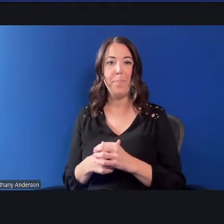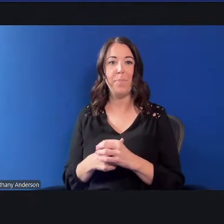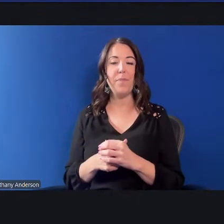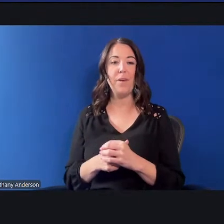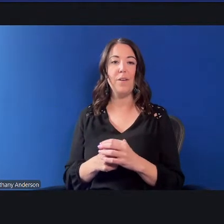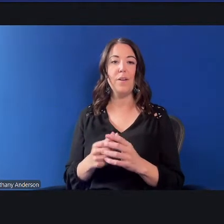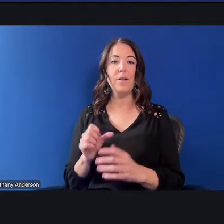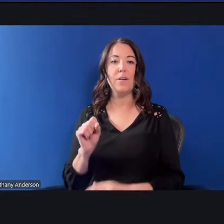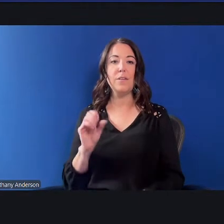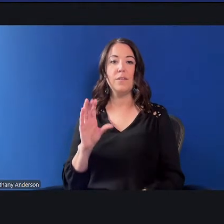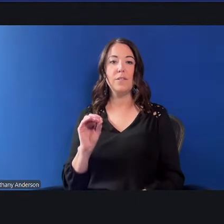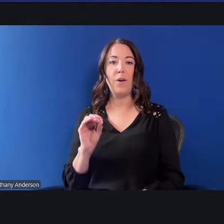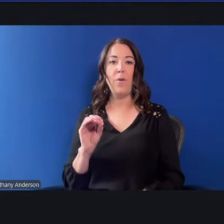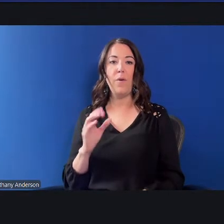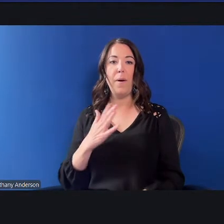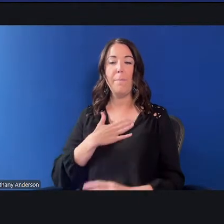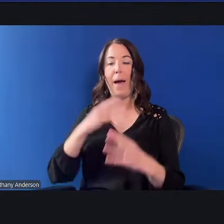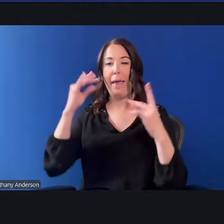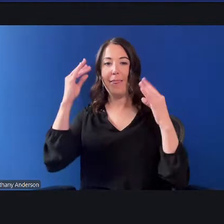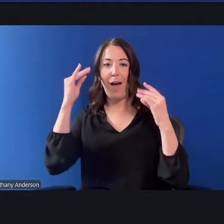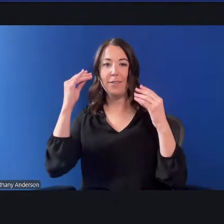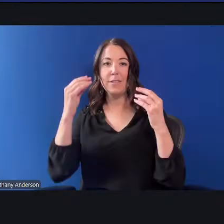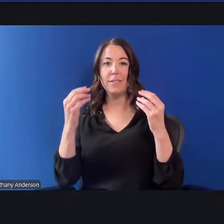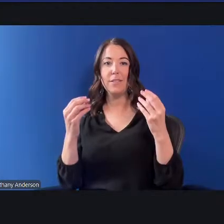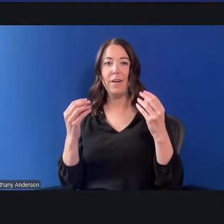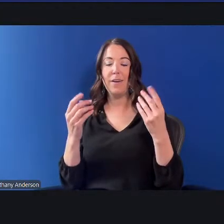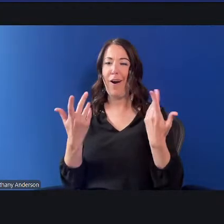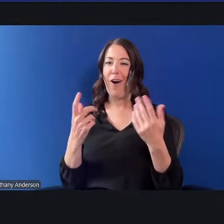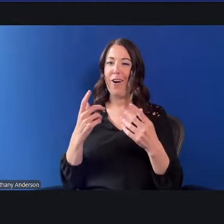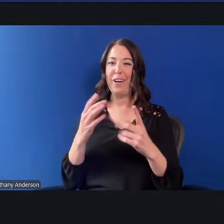are geared towards that unique perspective.